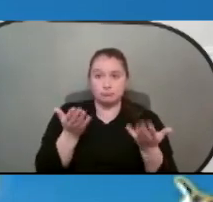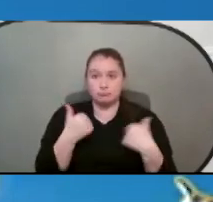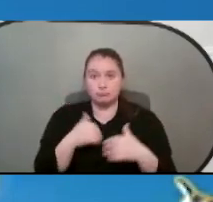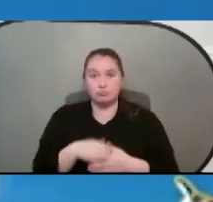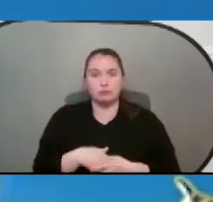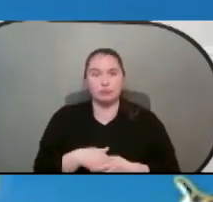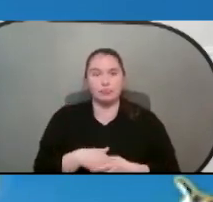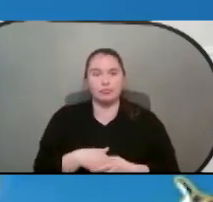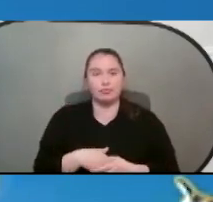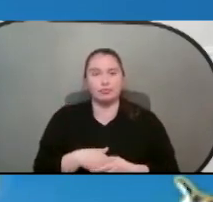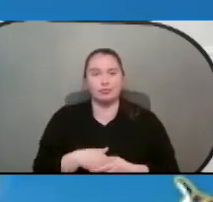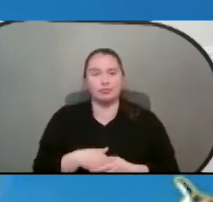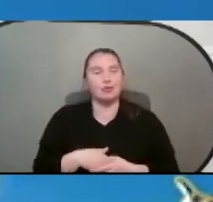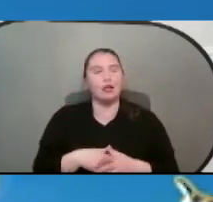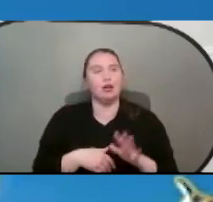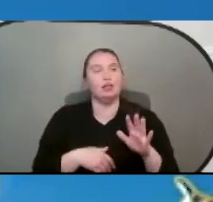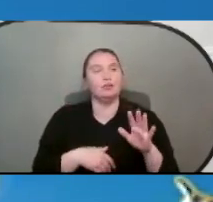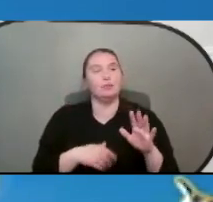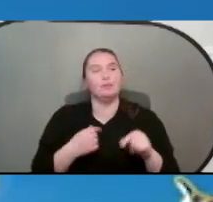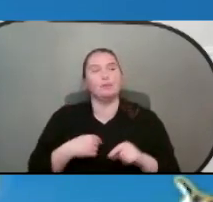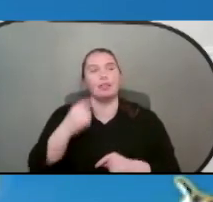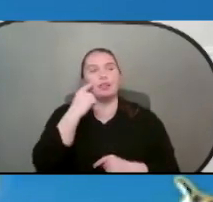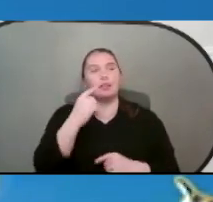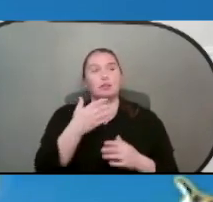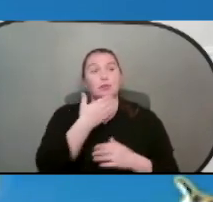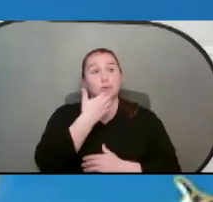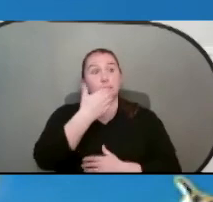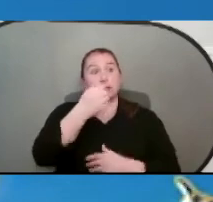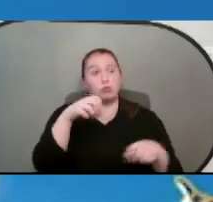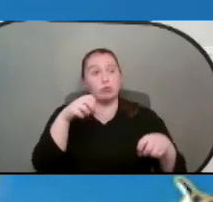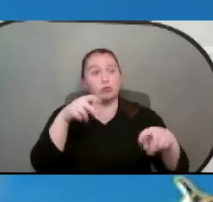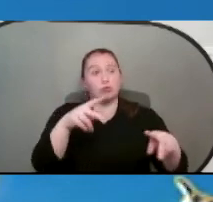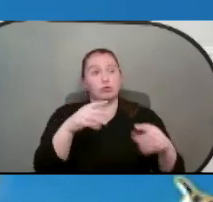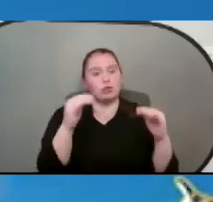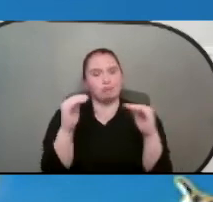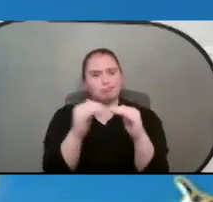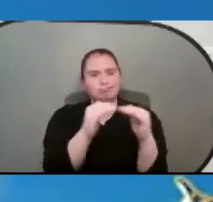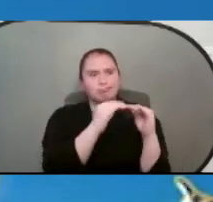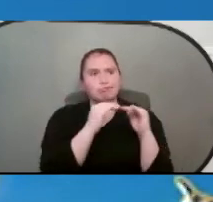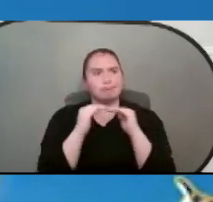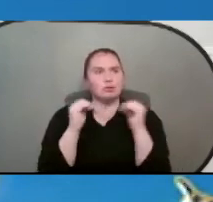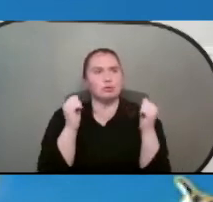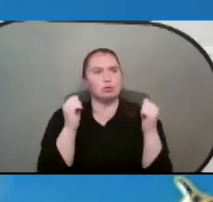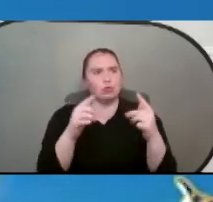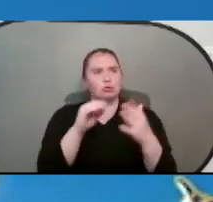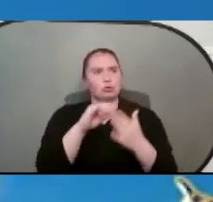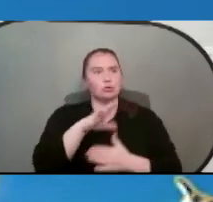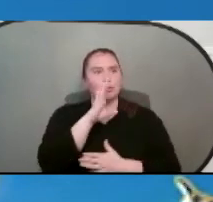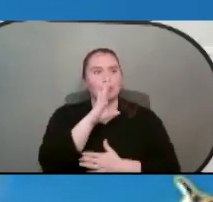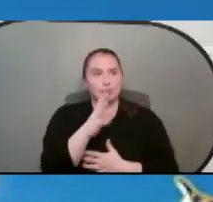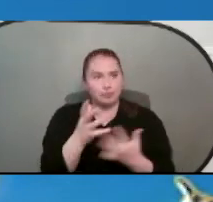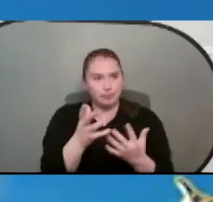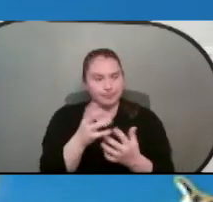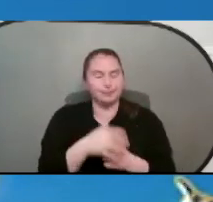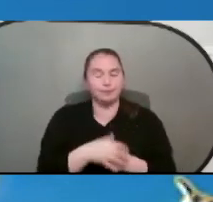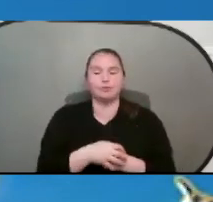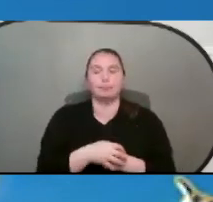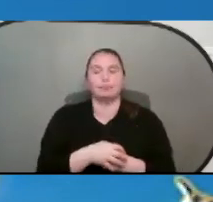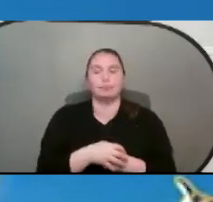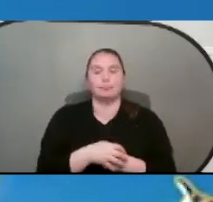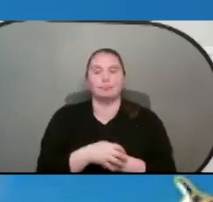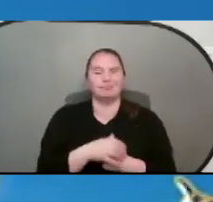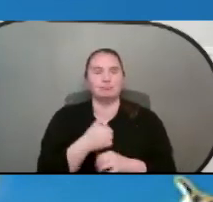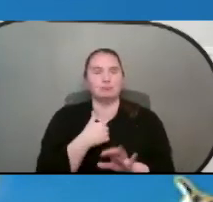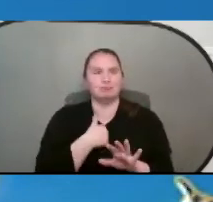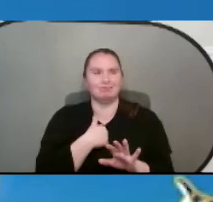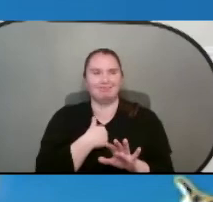I just want to, I mean, I think the best opportunity for an equal, equal opportunity for all the students would be, I don't